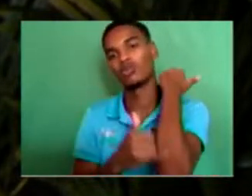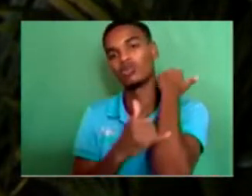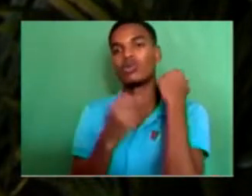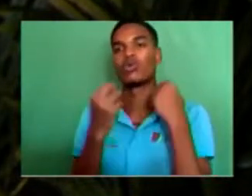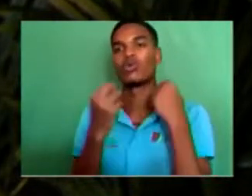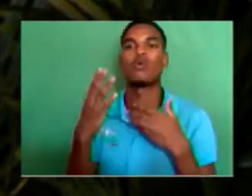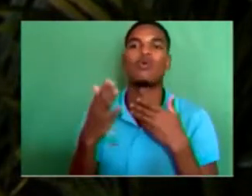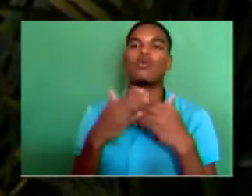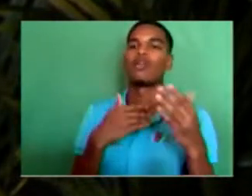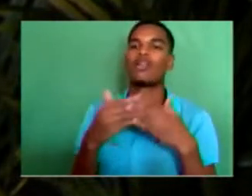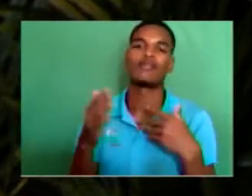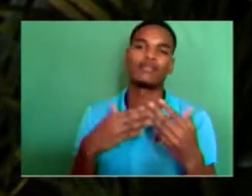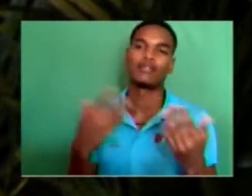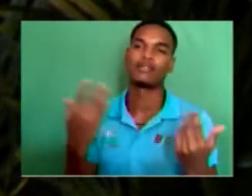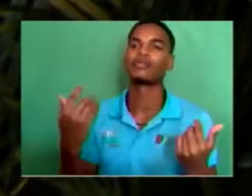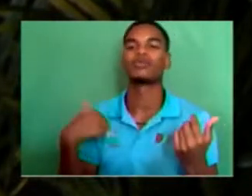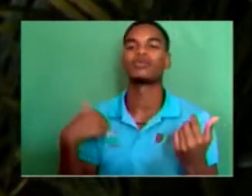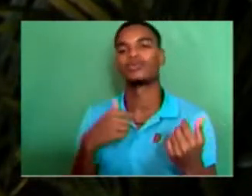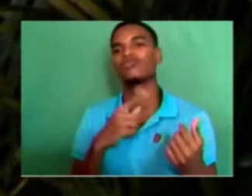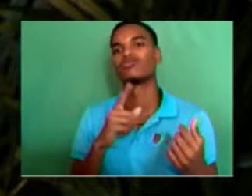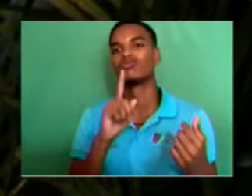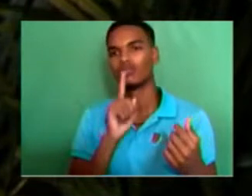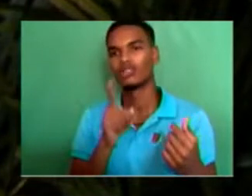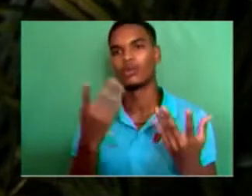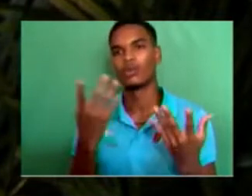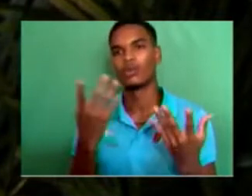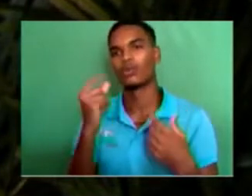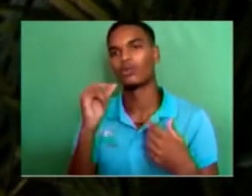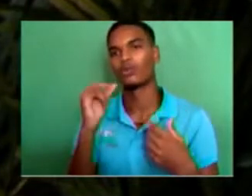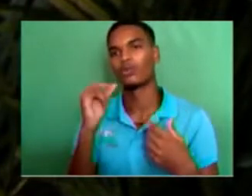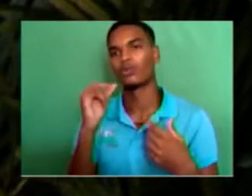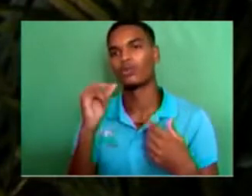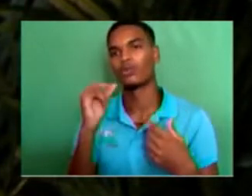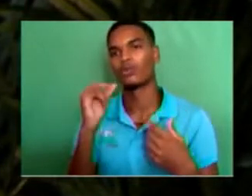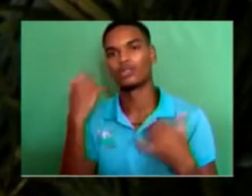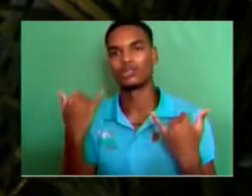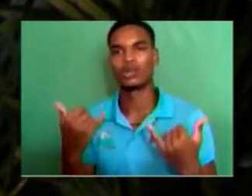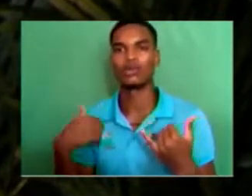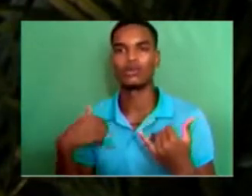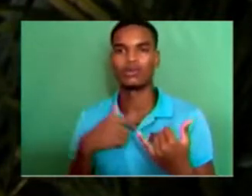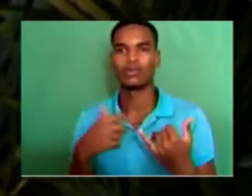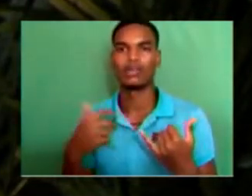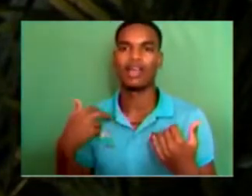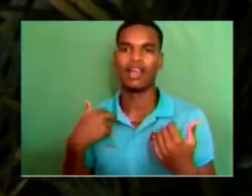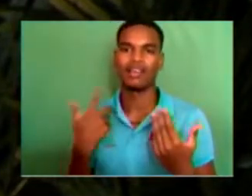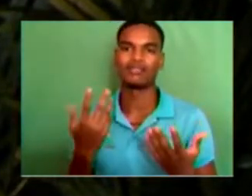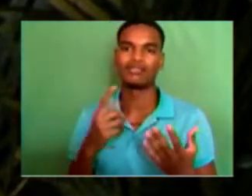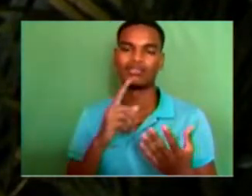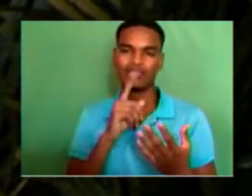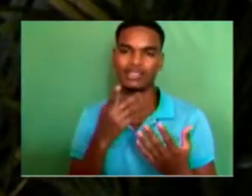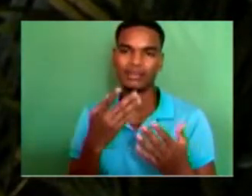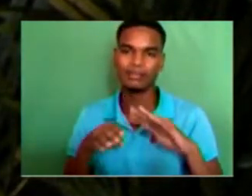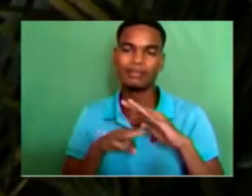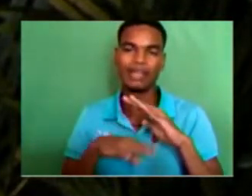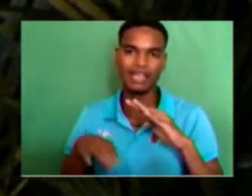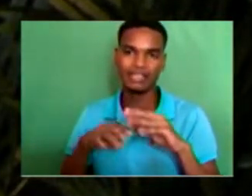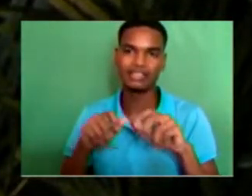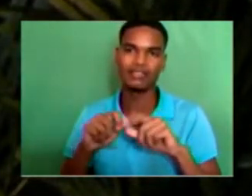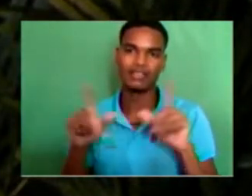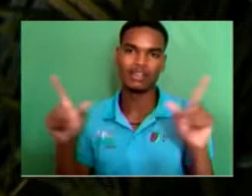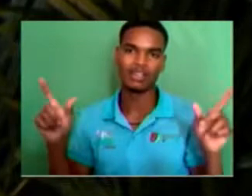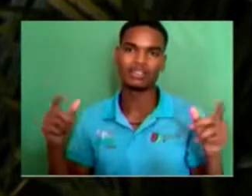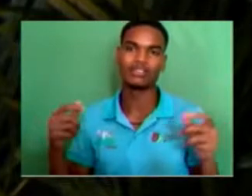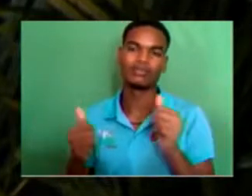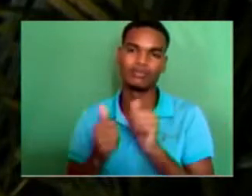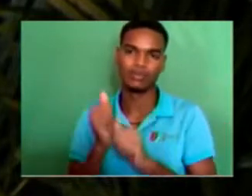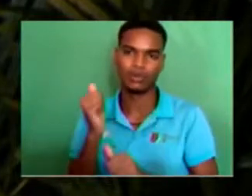then we definitely want to do that, because now we've sort of gotten the basic launch mostly done.